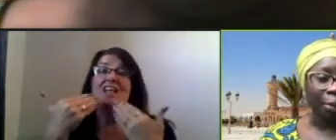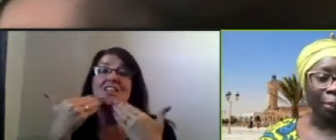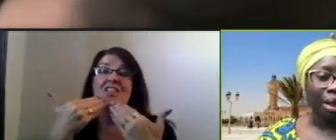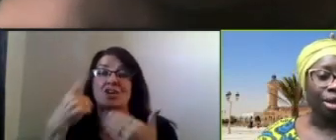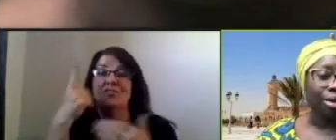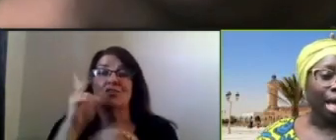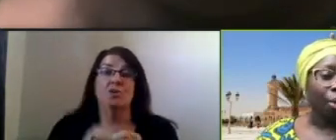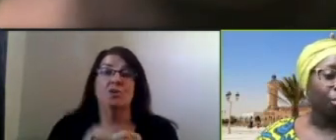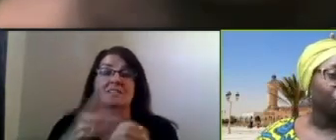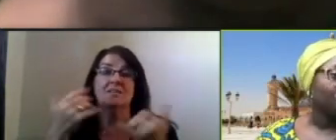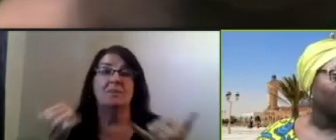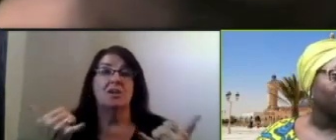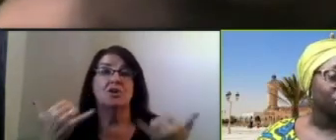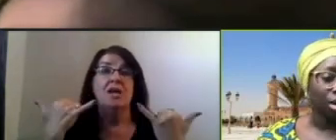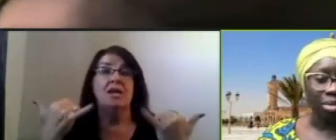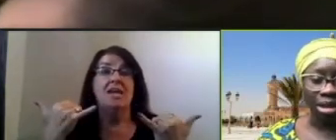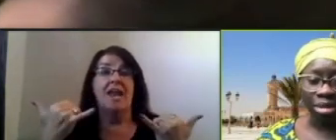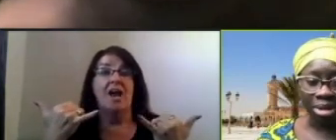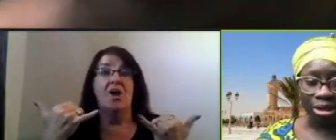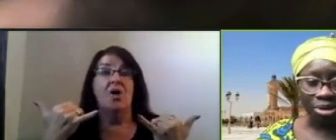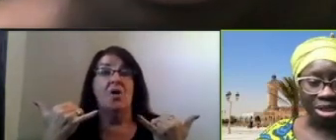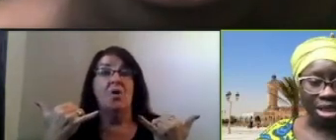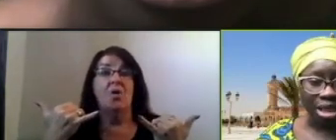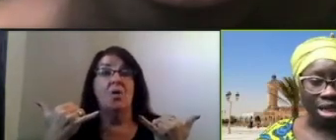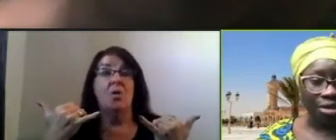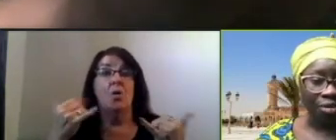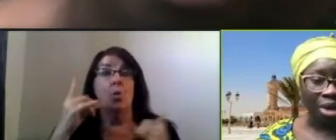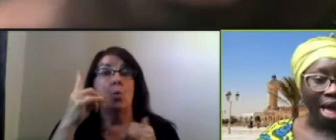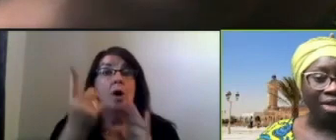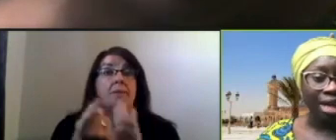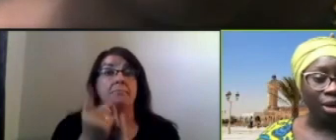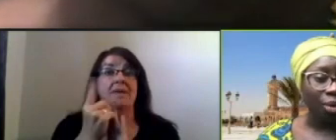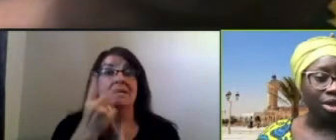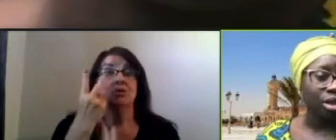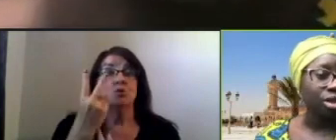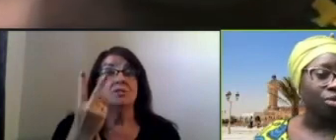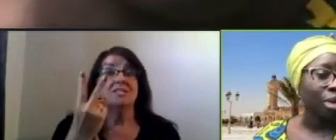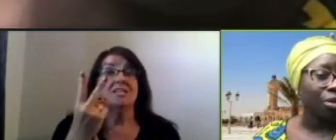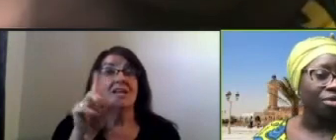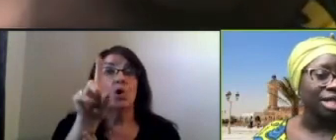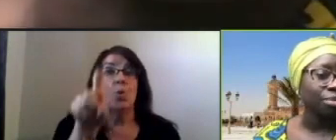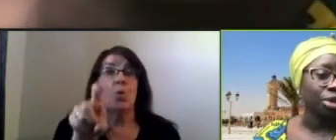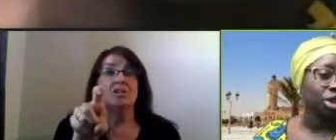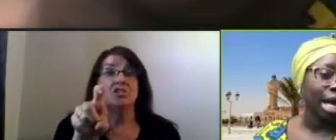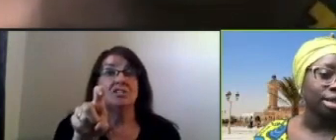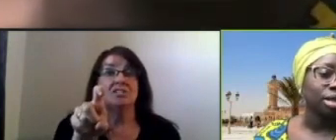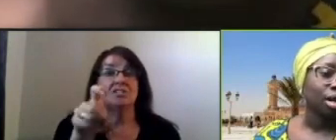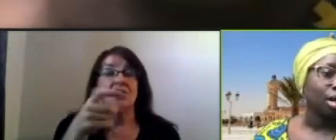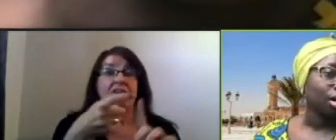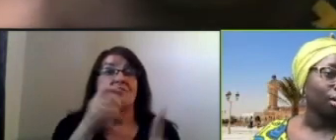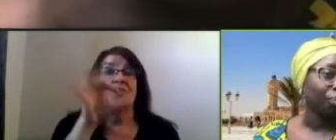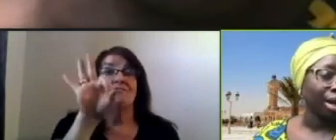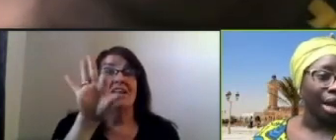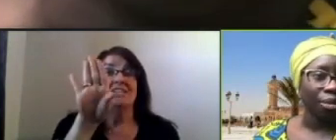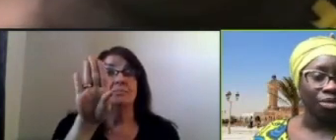today. Now we will pause a little minute to see if we have any questions from our Facebook chat